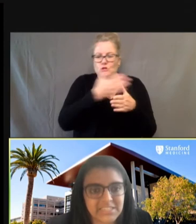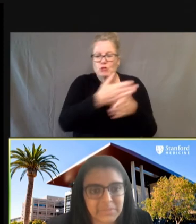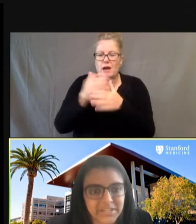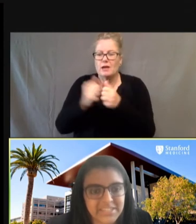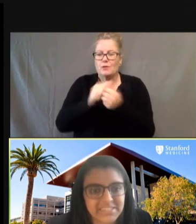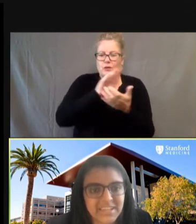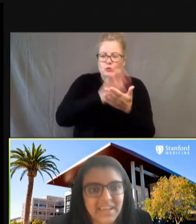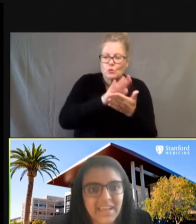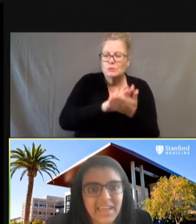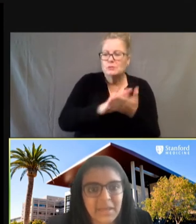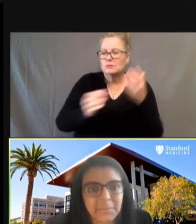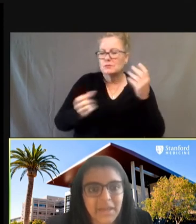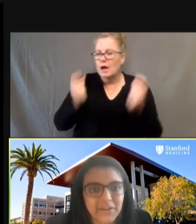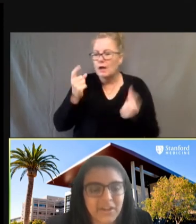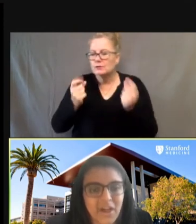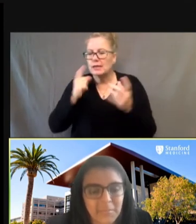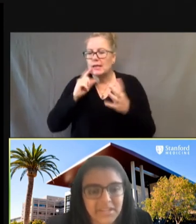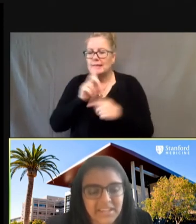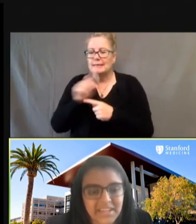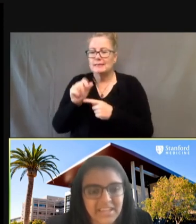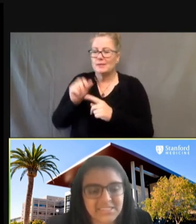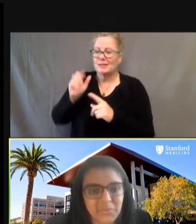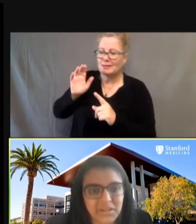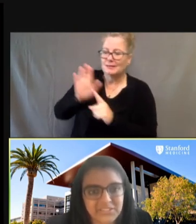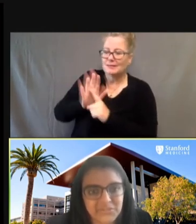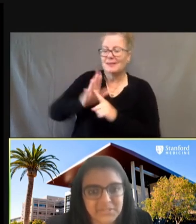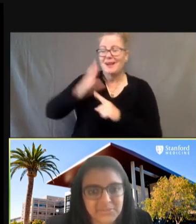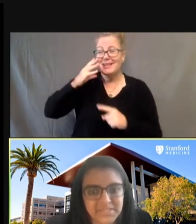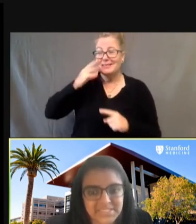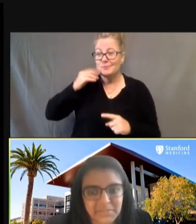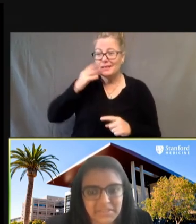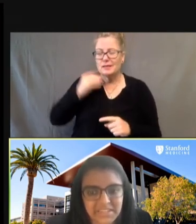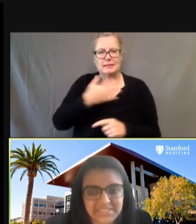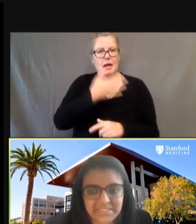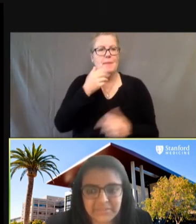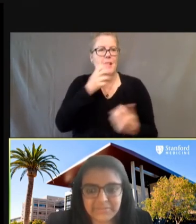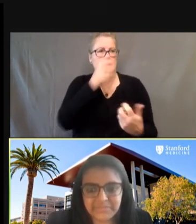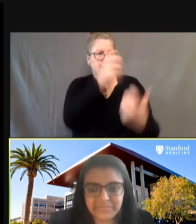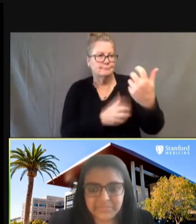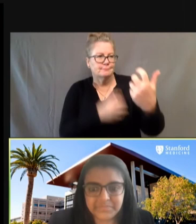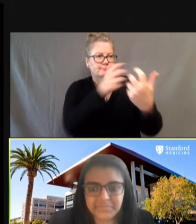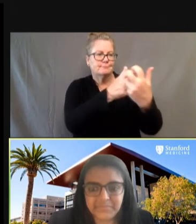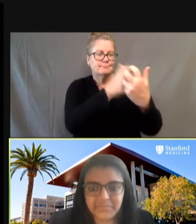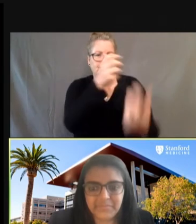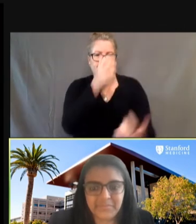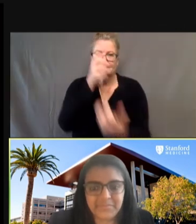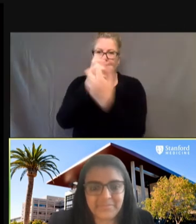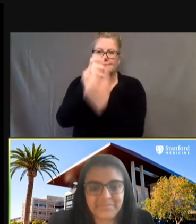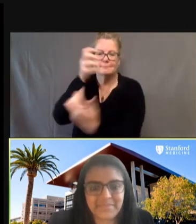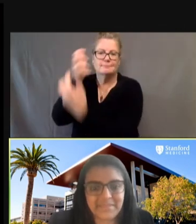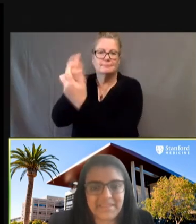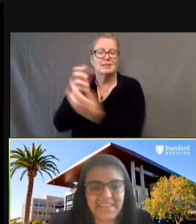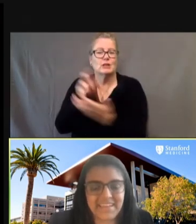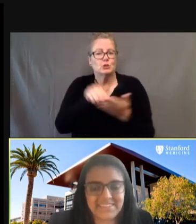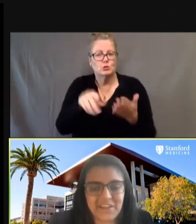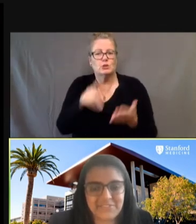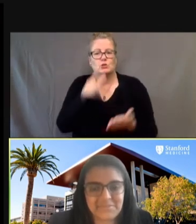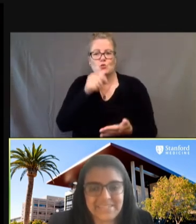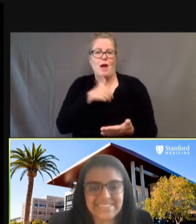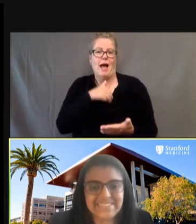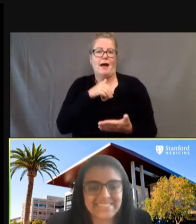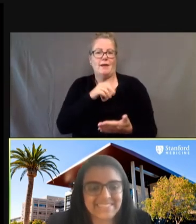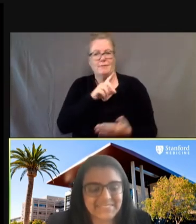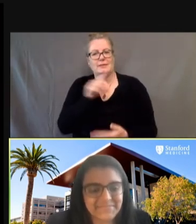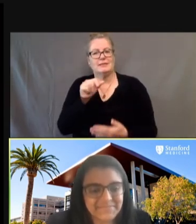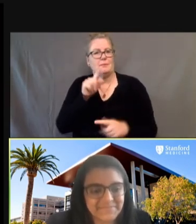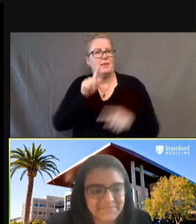disability experience and better accommodating and supporting students with disabilities. And off to